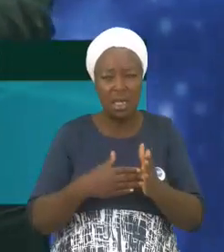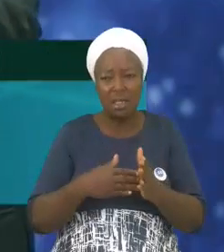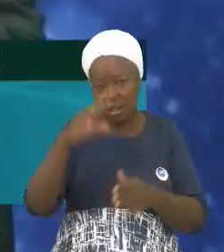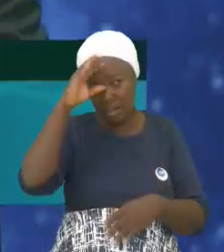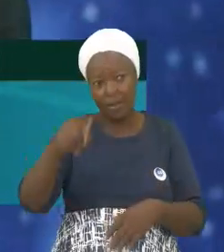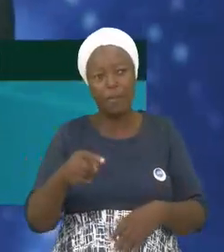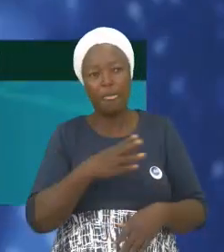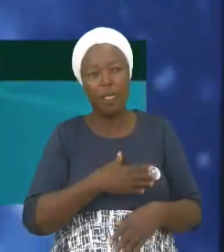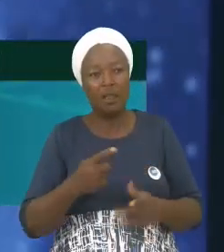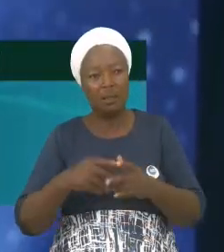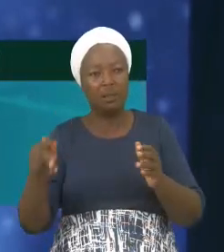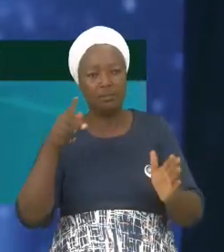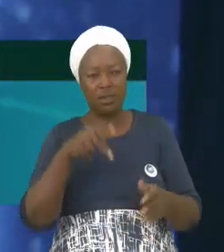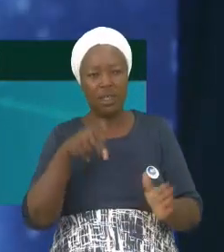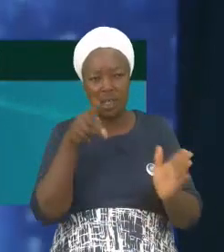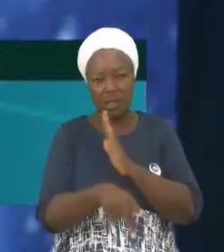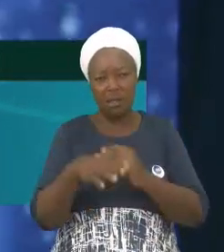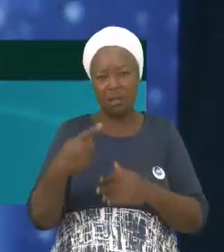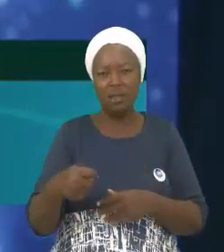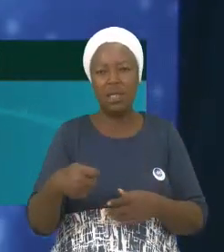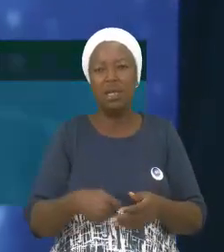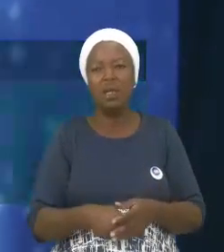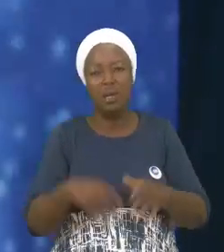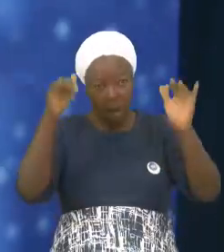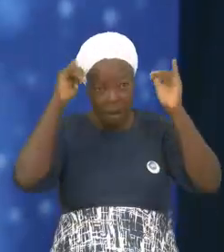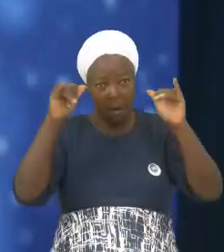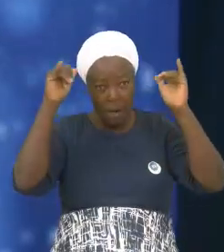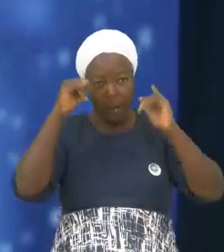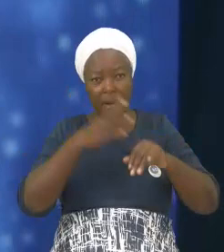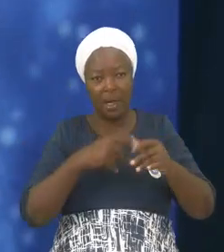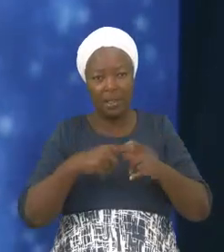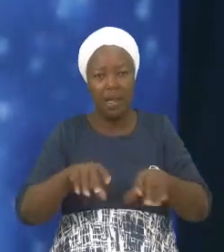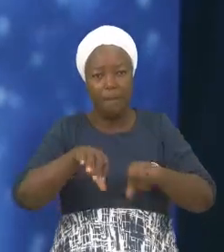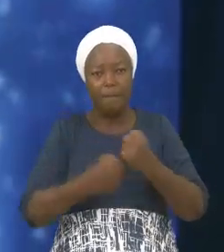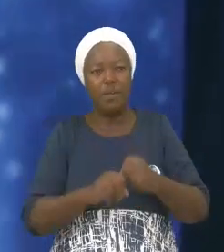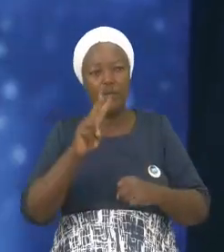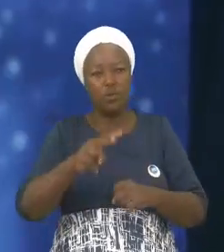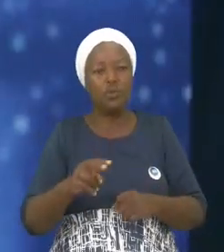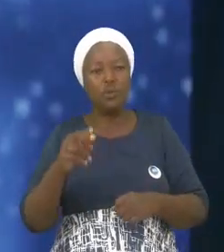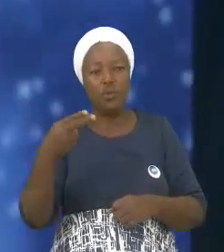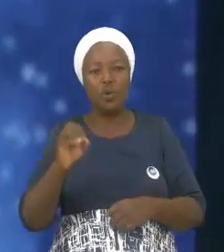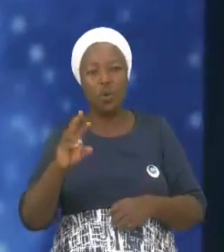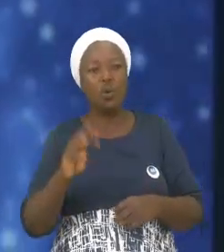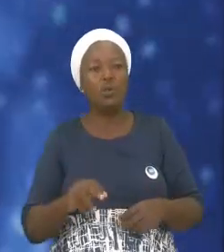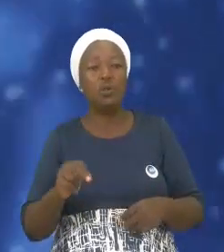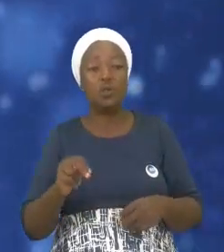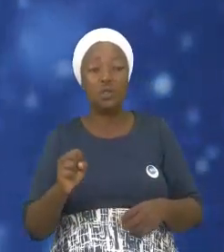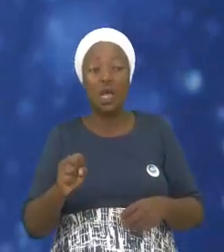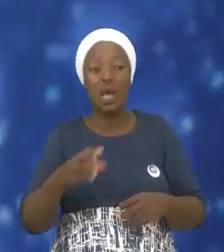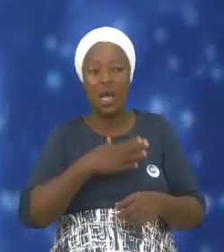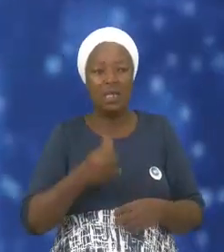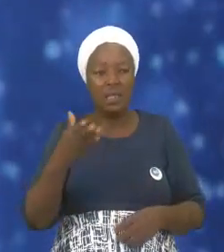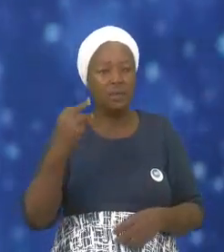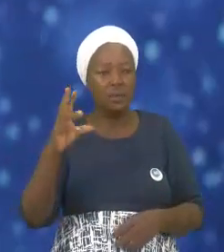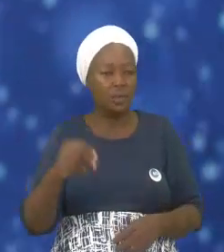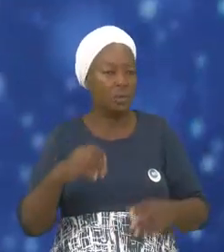he smote the ram and break his two horns, and there was no power